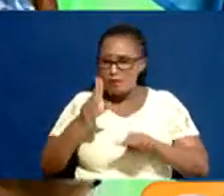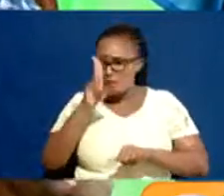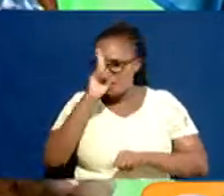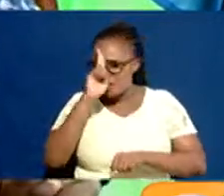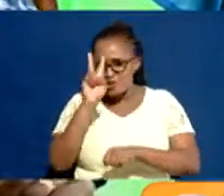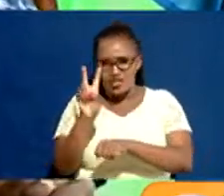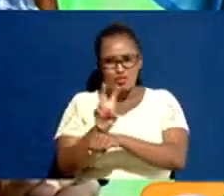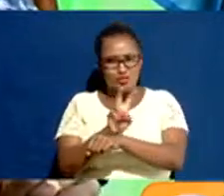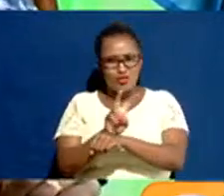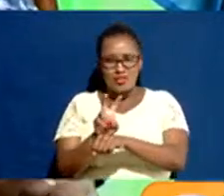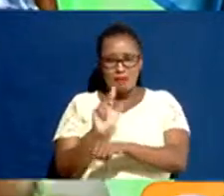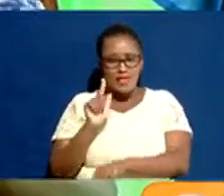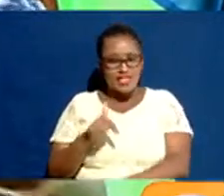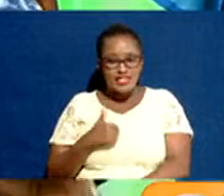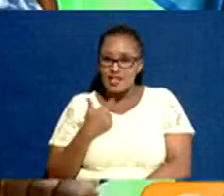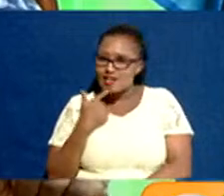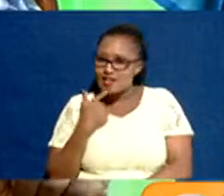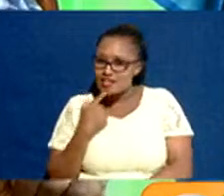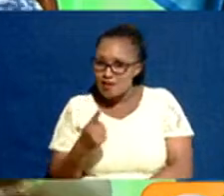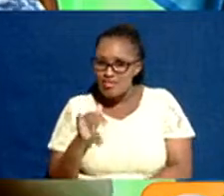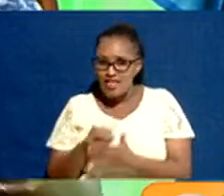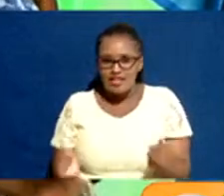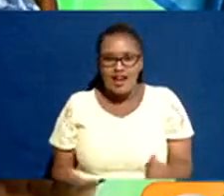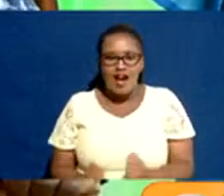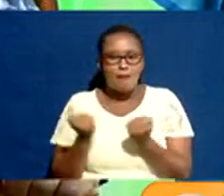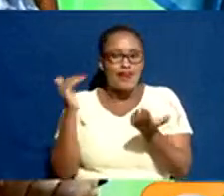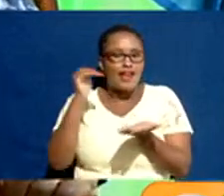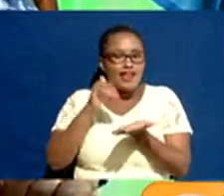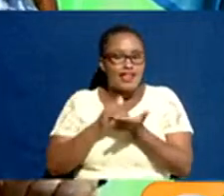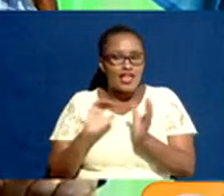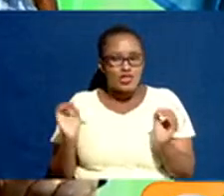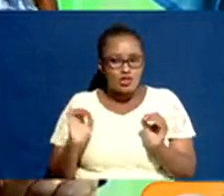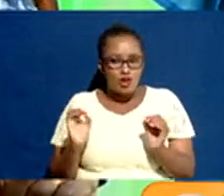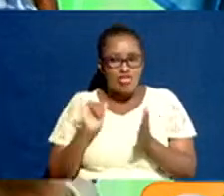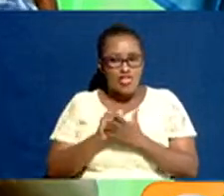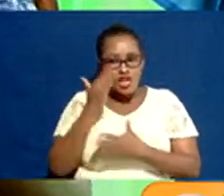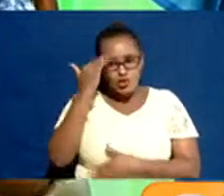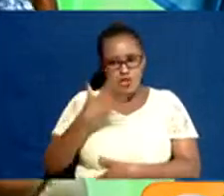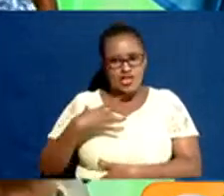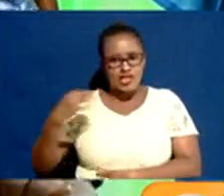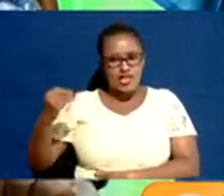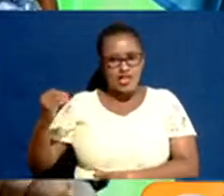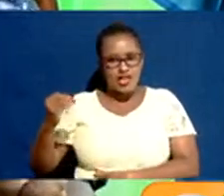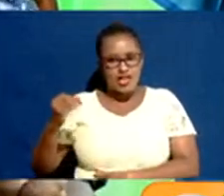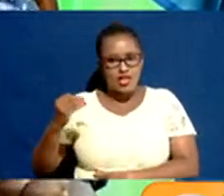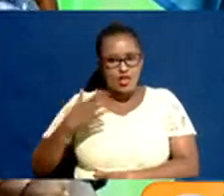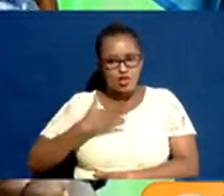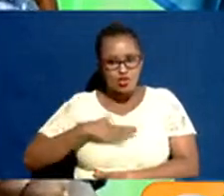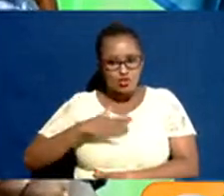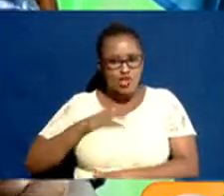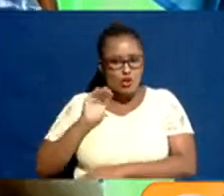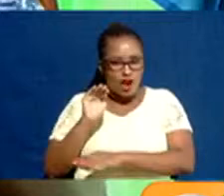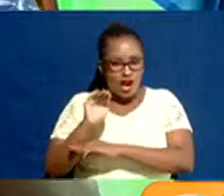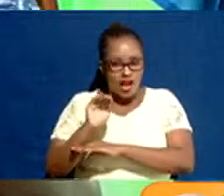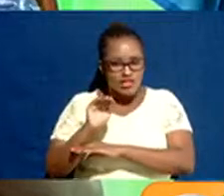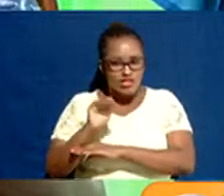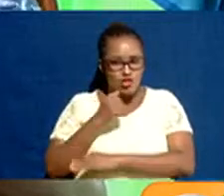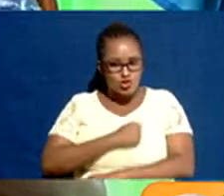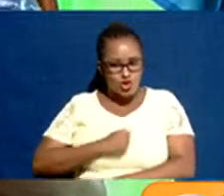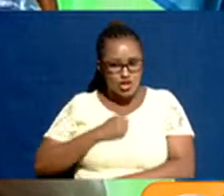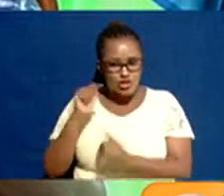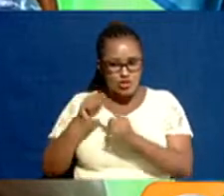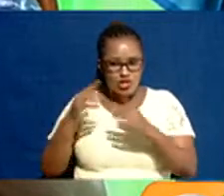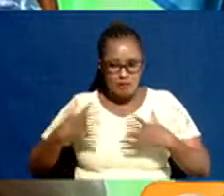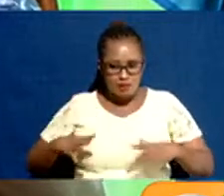I am saying that will not happen, and that is why I went to Subukia to apologize to those people, that our own